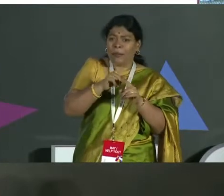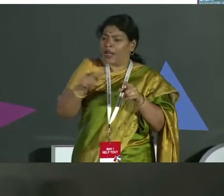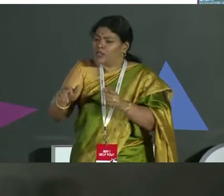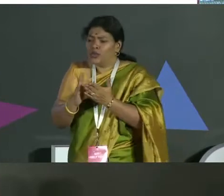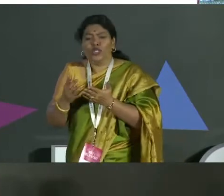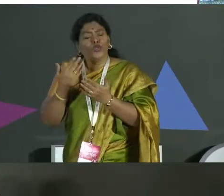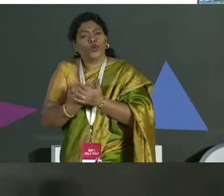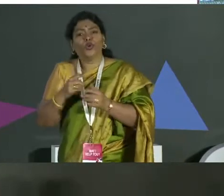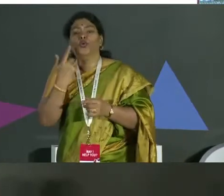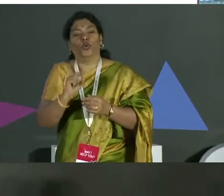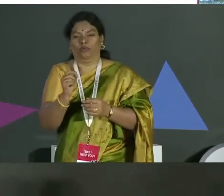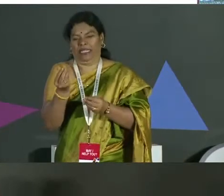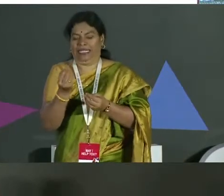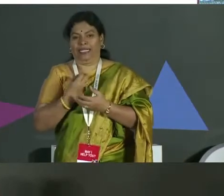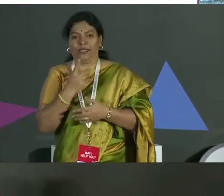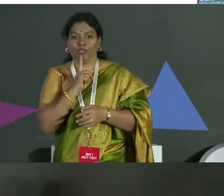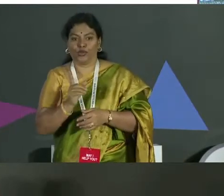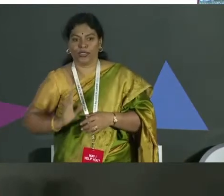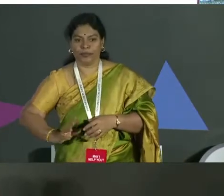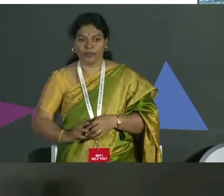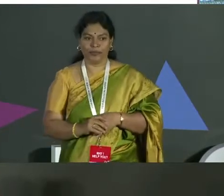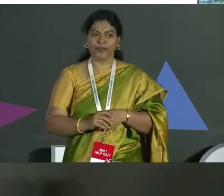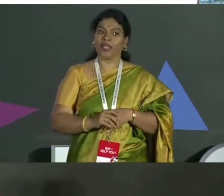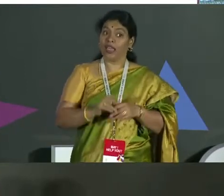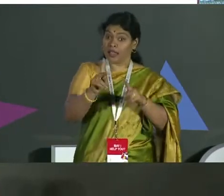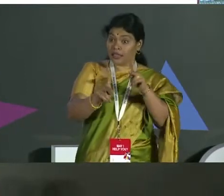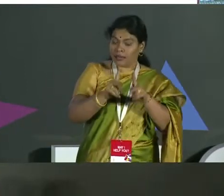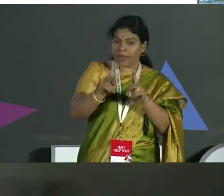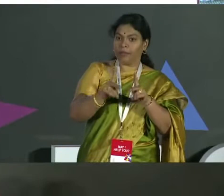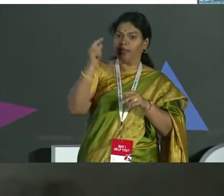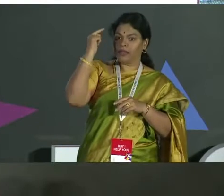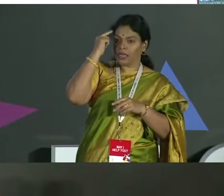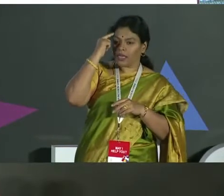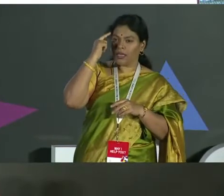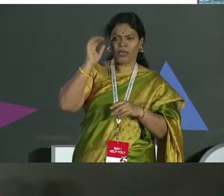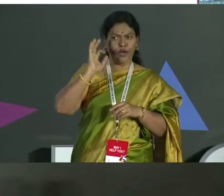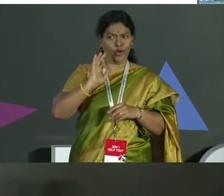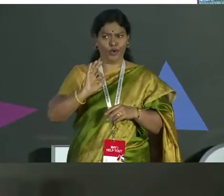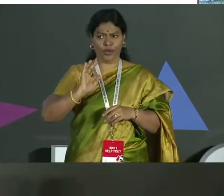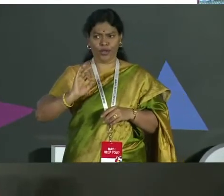Thank you. Now, tell me one thing. People think you are a fantastic, I know you have,